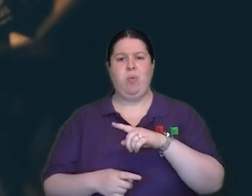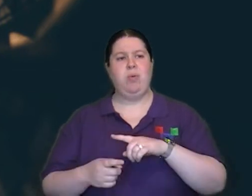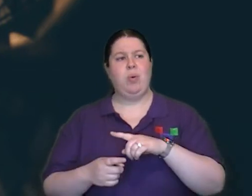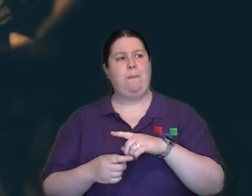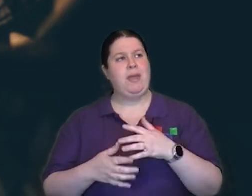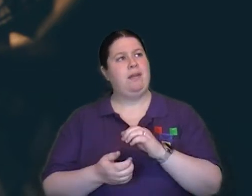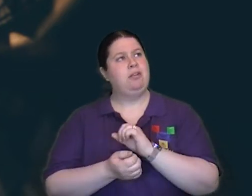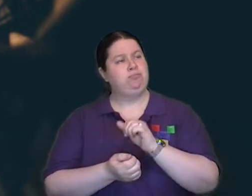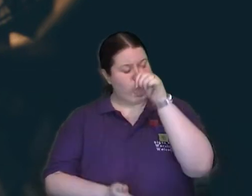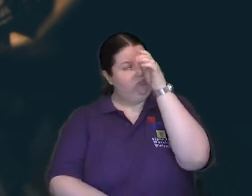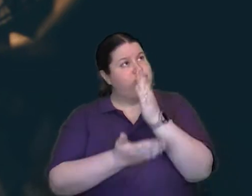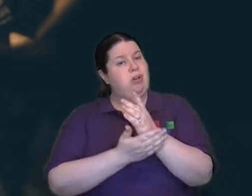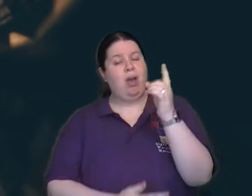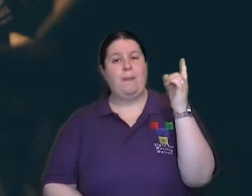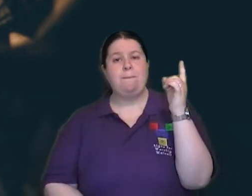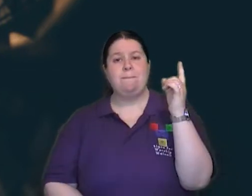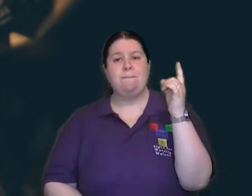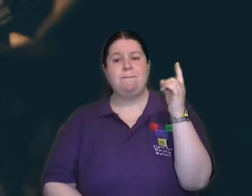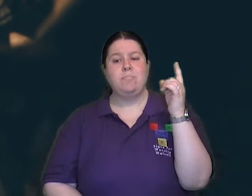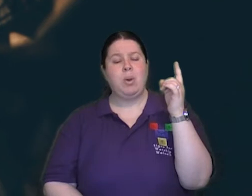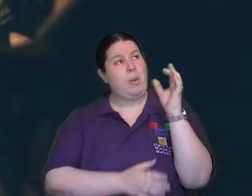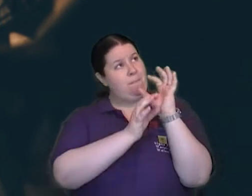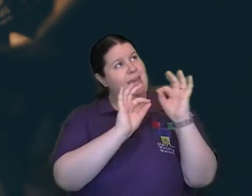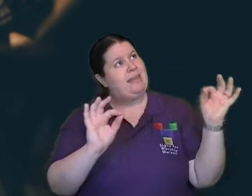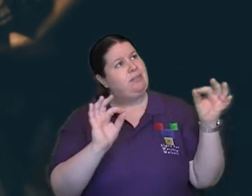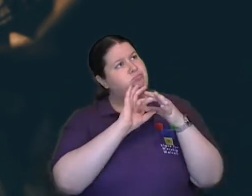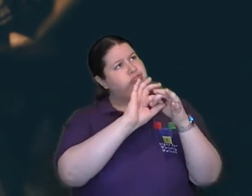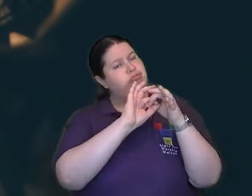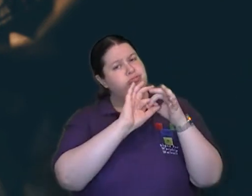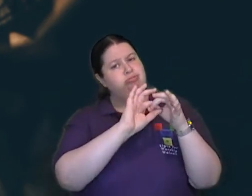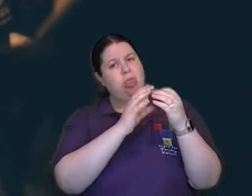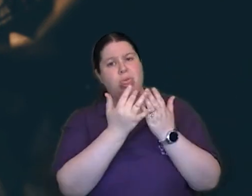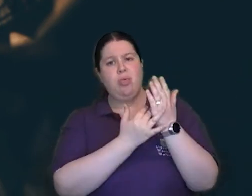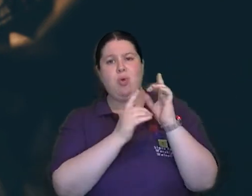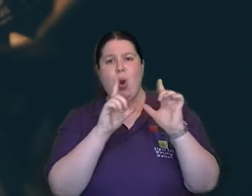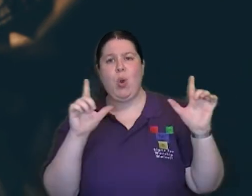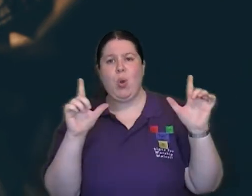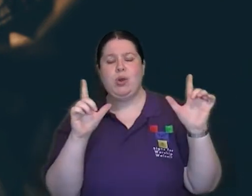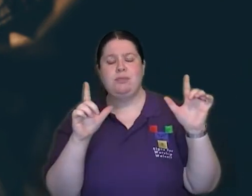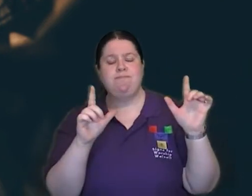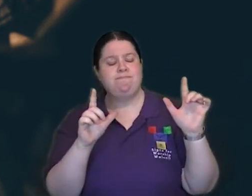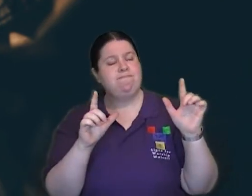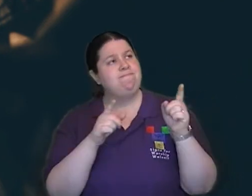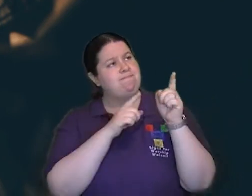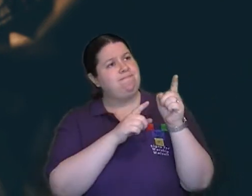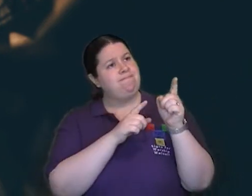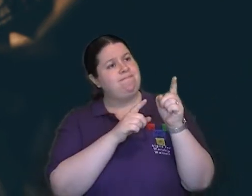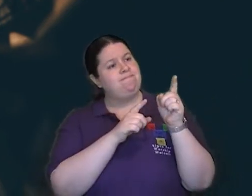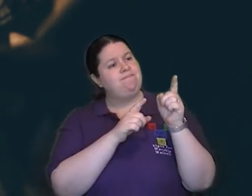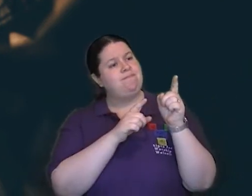Therefore, since we are justified by faith, we have peace with God through our Lord Jesus